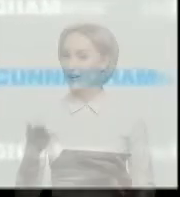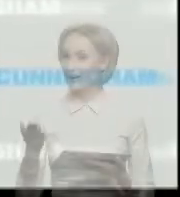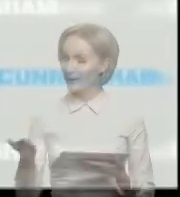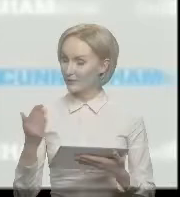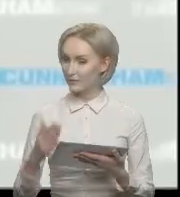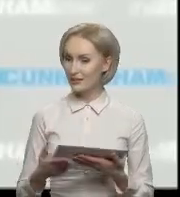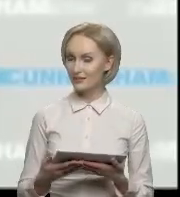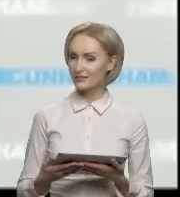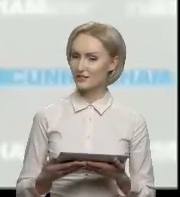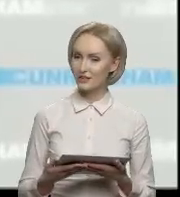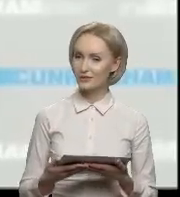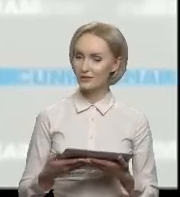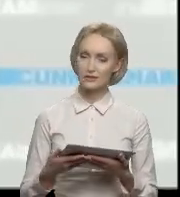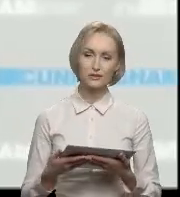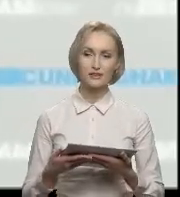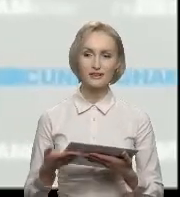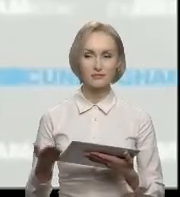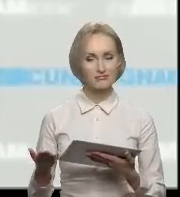for.